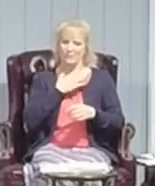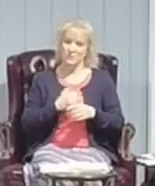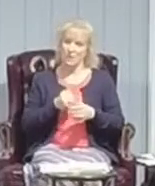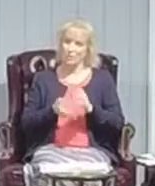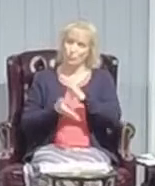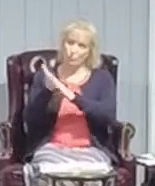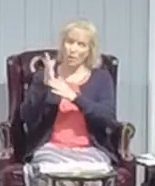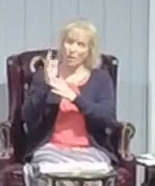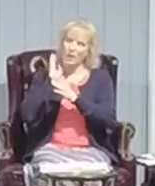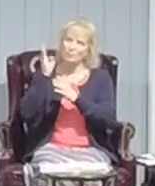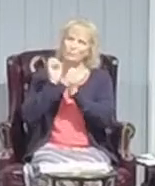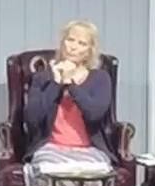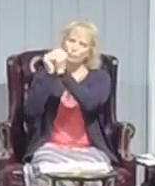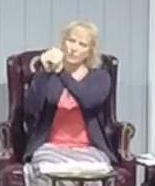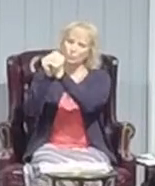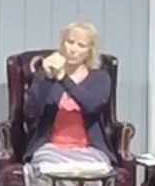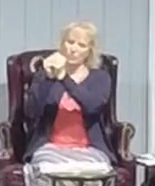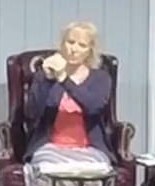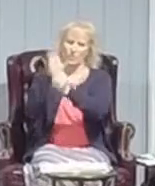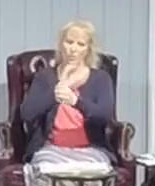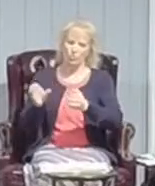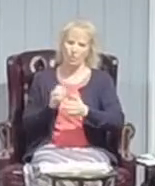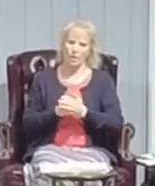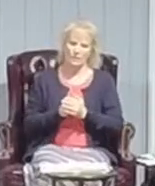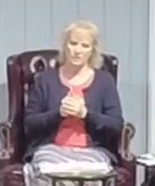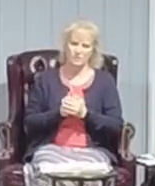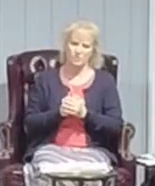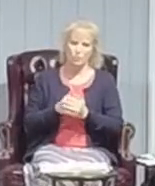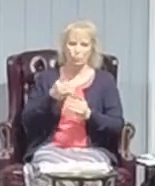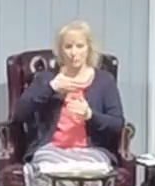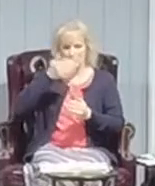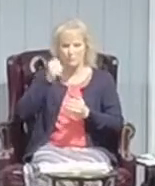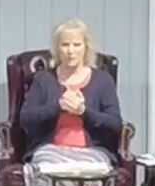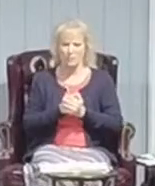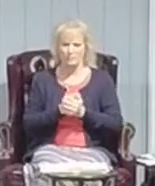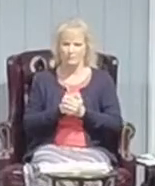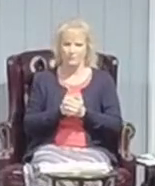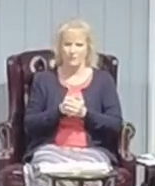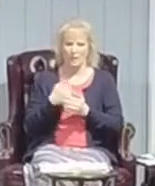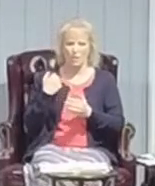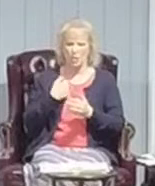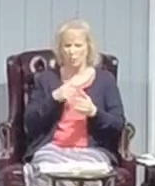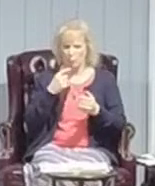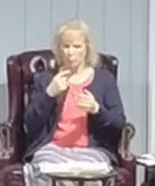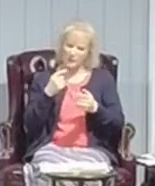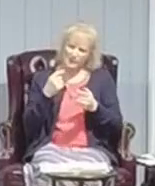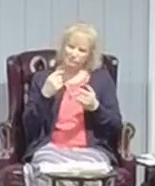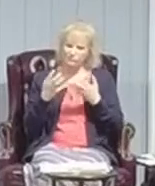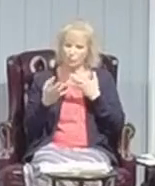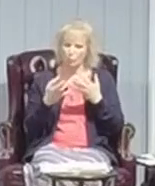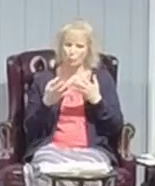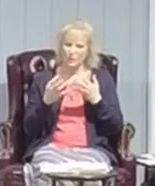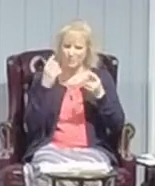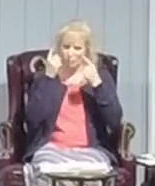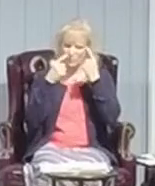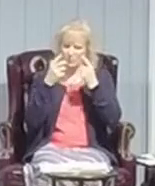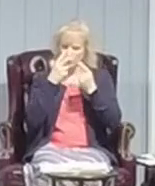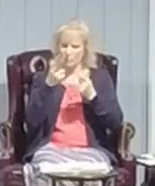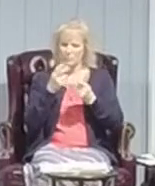better. We're on the departure side, so we don't necessarily see the death of saints as a beloved thing. But he's on the arrival